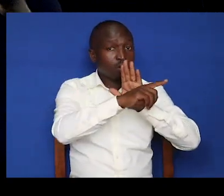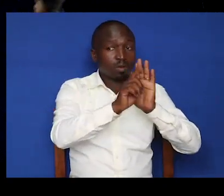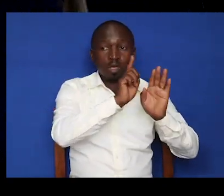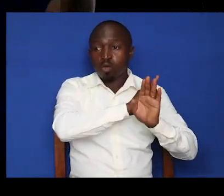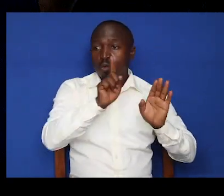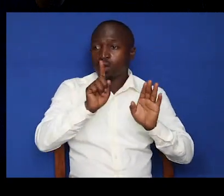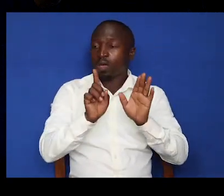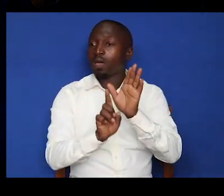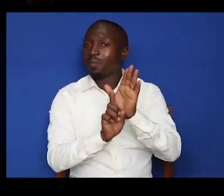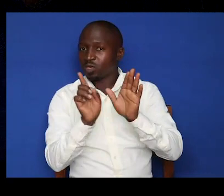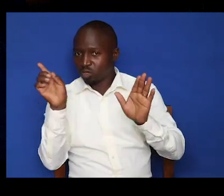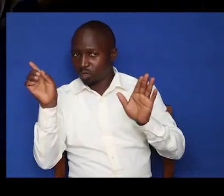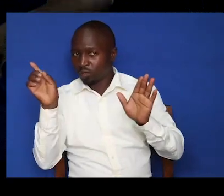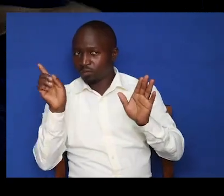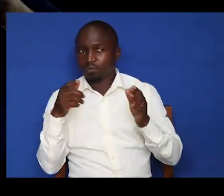Because of this behavior,